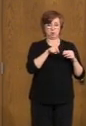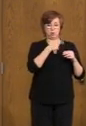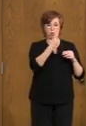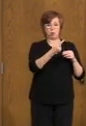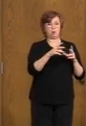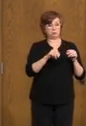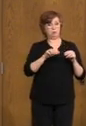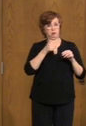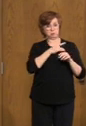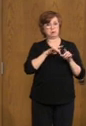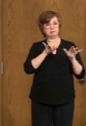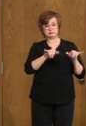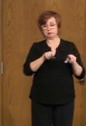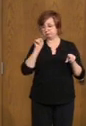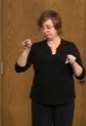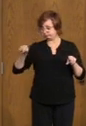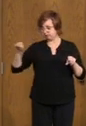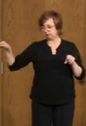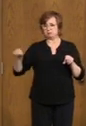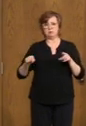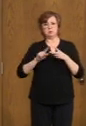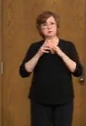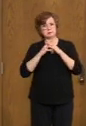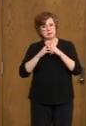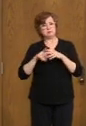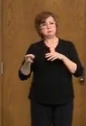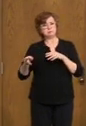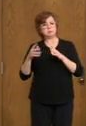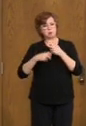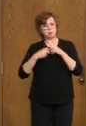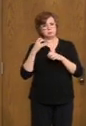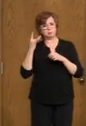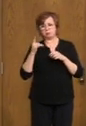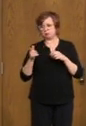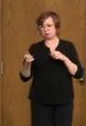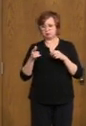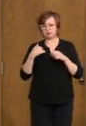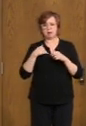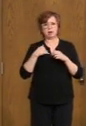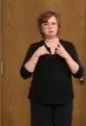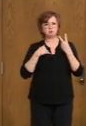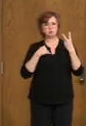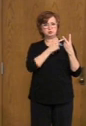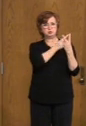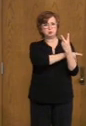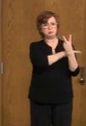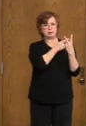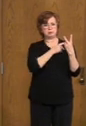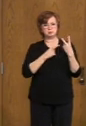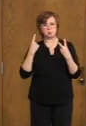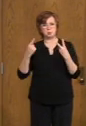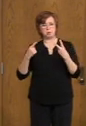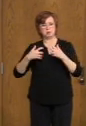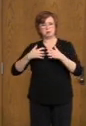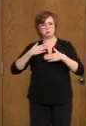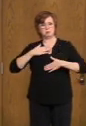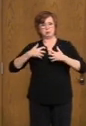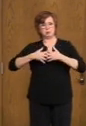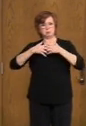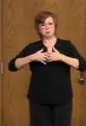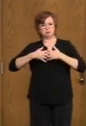between who gets treatment and who doesn't, of course, that's a point of no return where you have to bring the hammer down to save the health